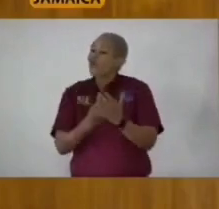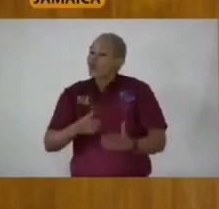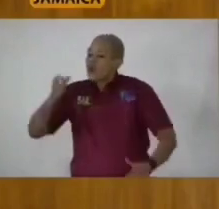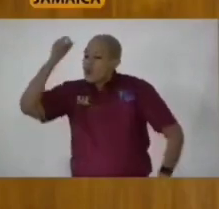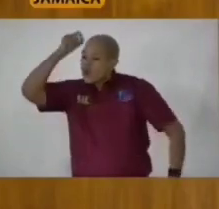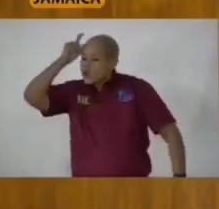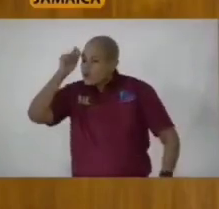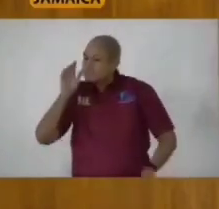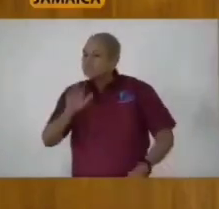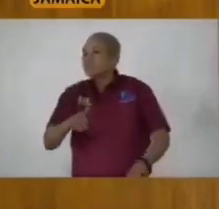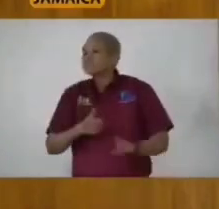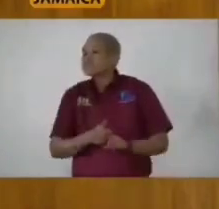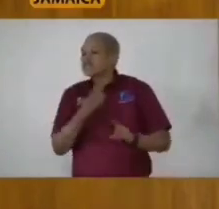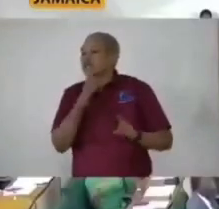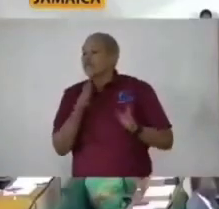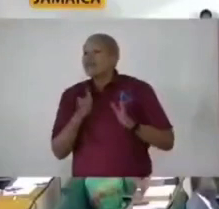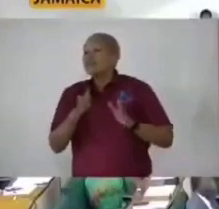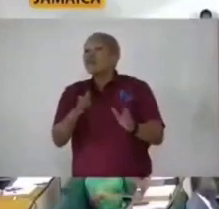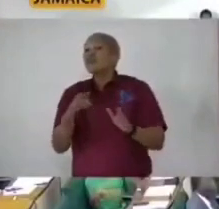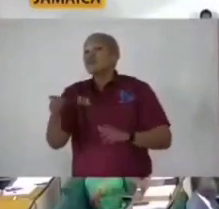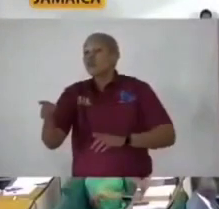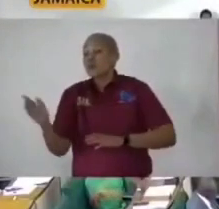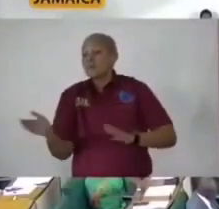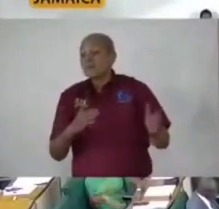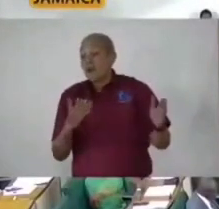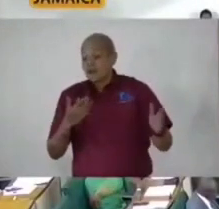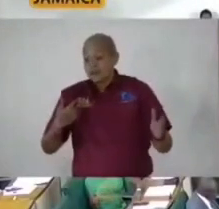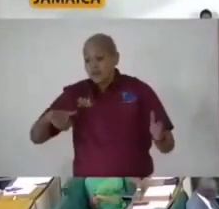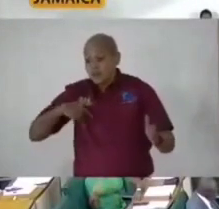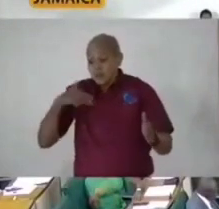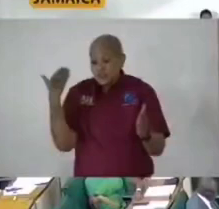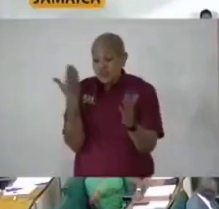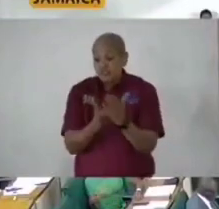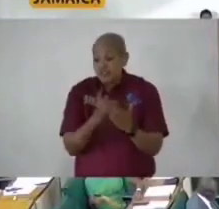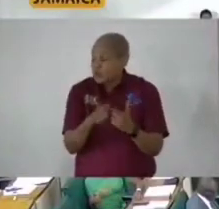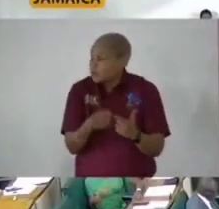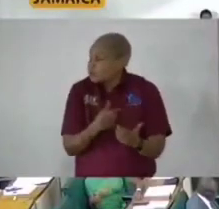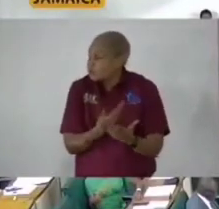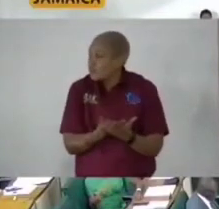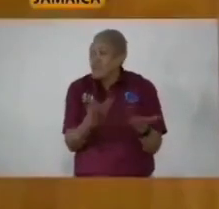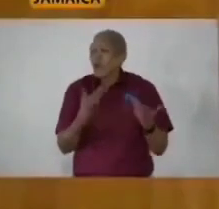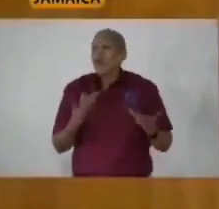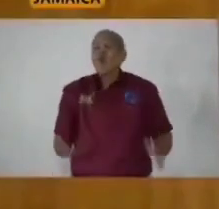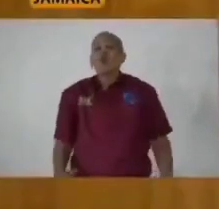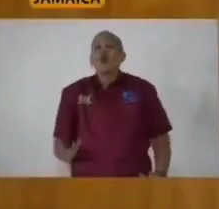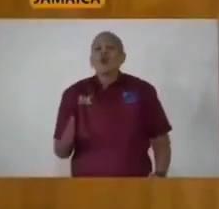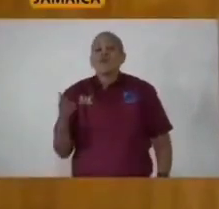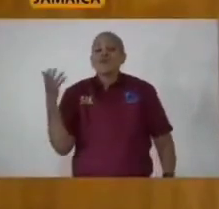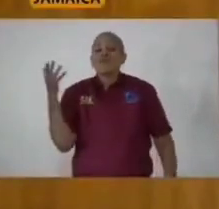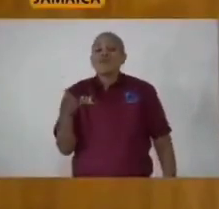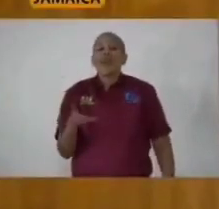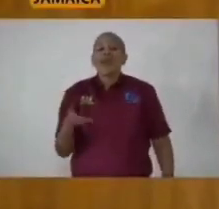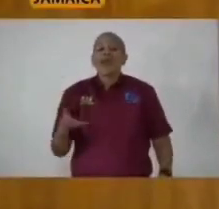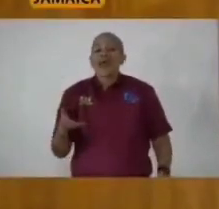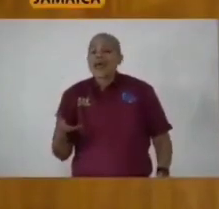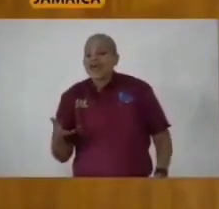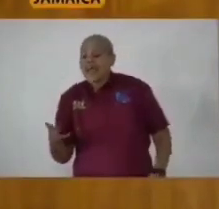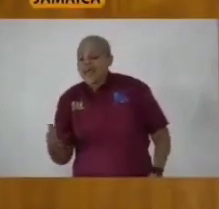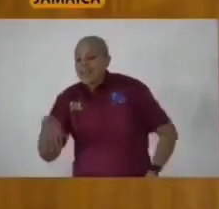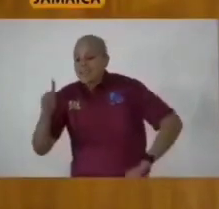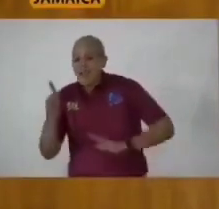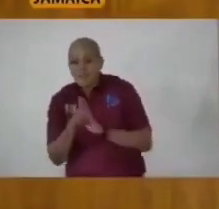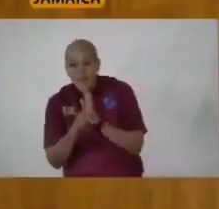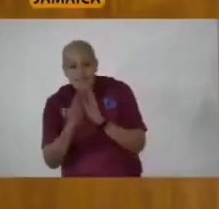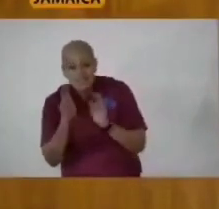a full understanding of the direction that you intend to take us when we go there. We don't want to be going there and to find that